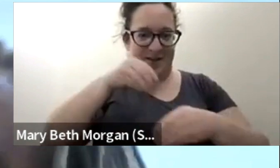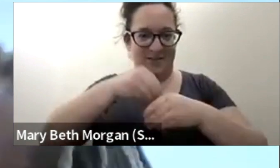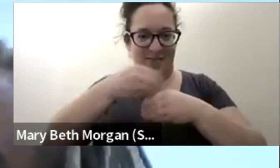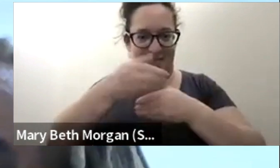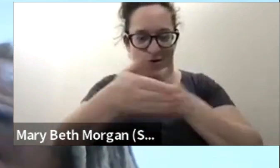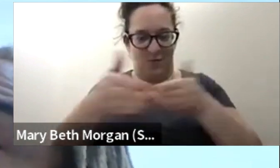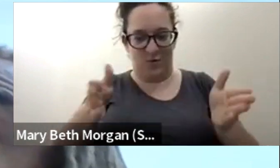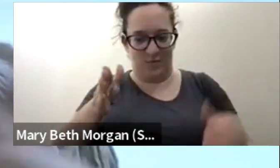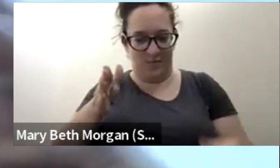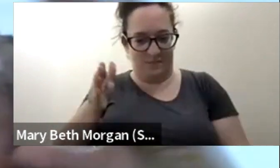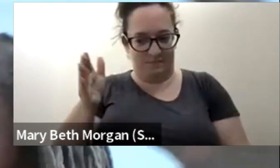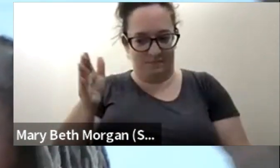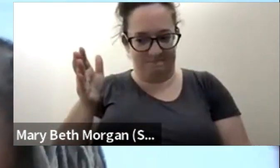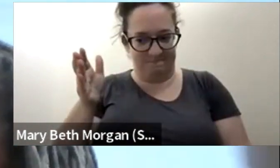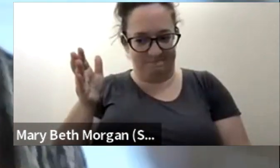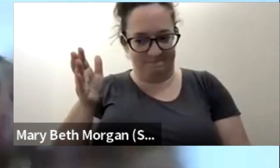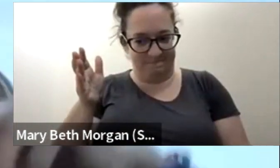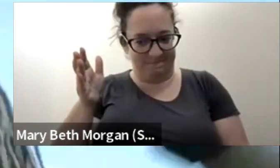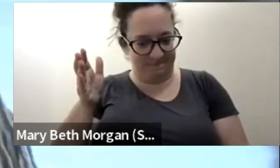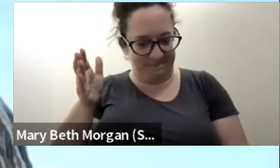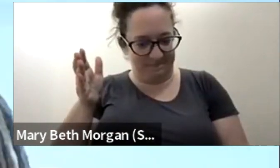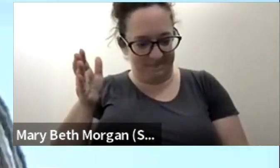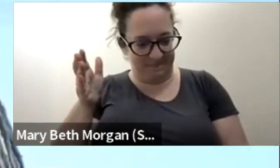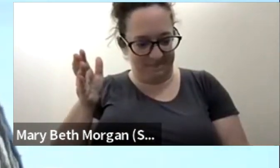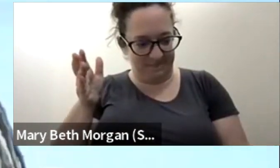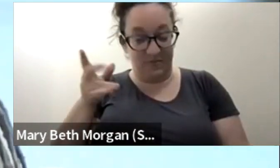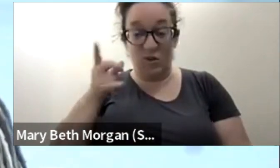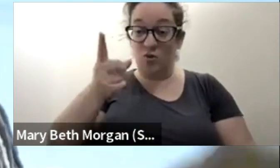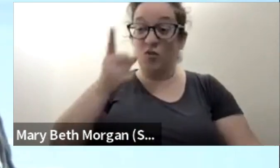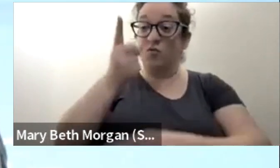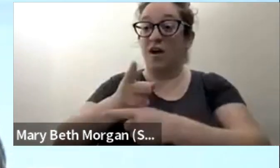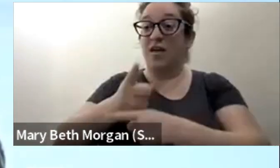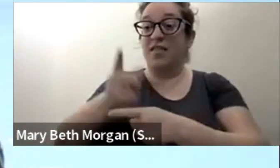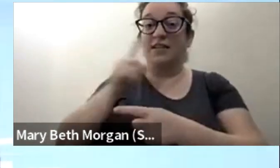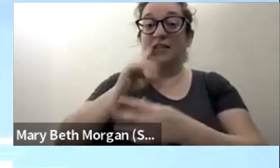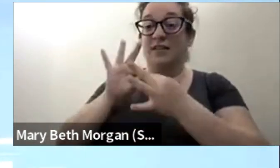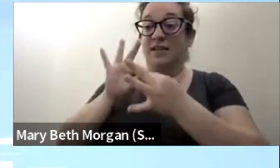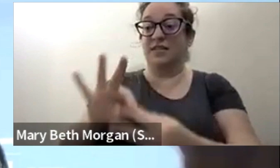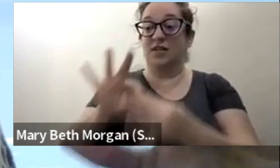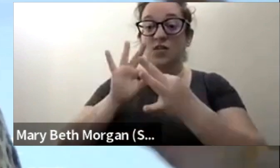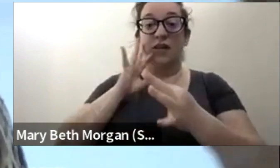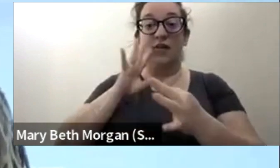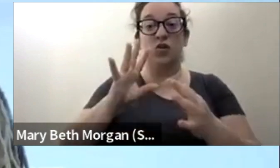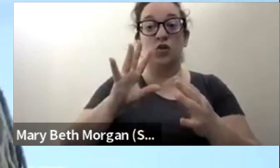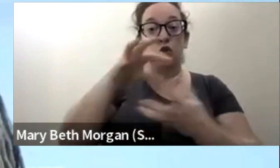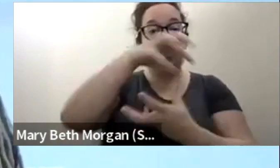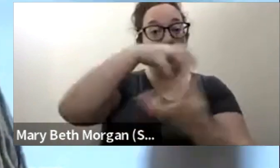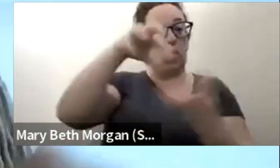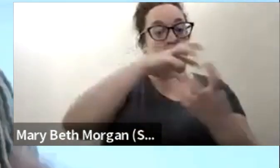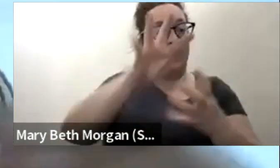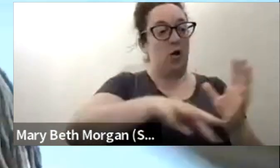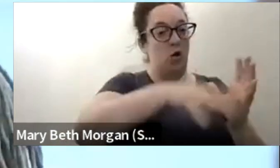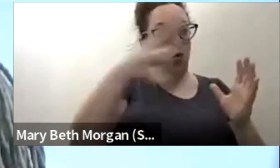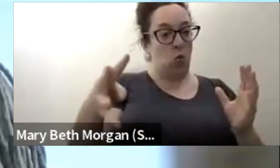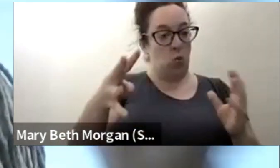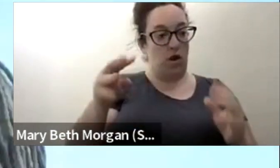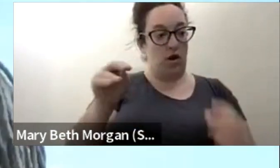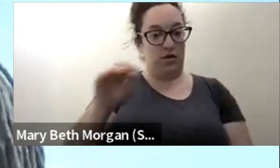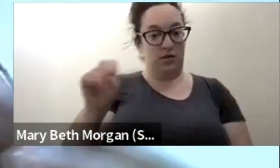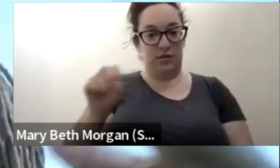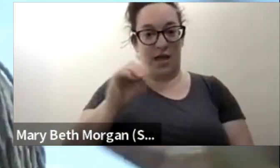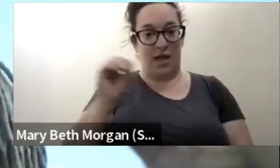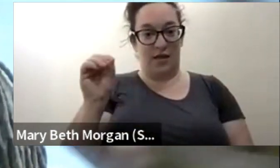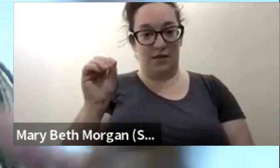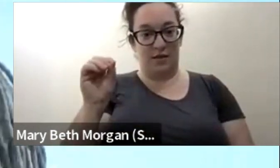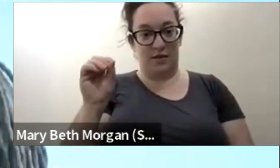Where people go to the forest and there's this freedom, people run into the woods and then there's this freedom. And so that connection with the natural